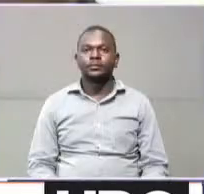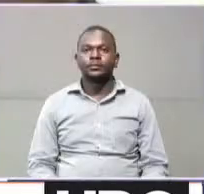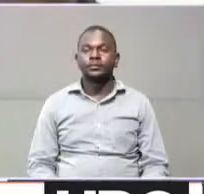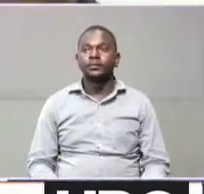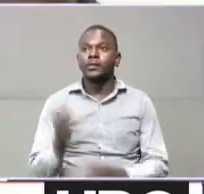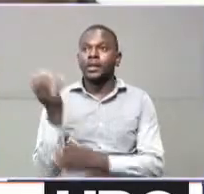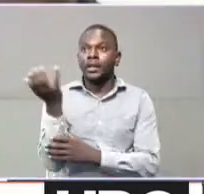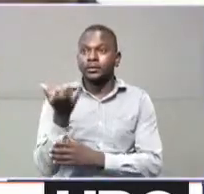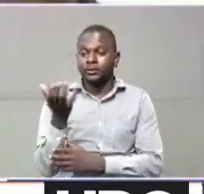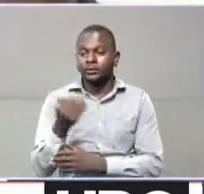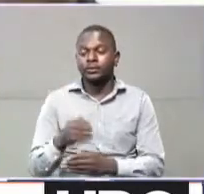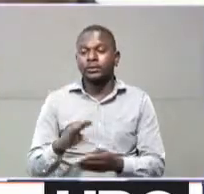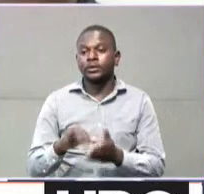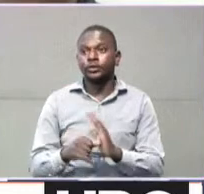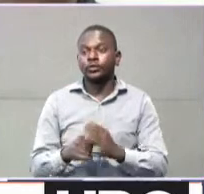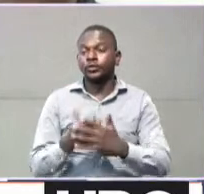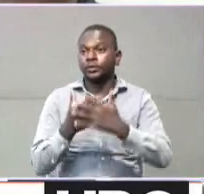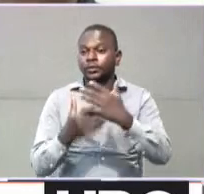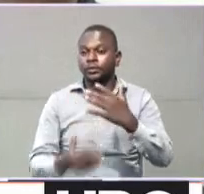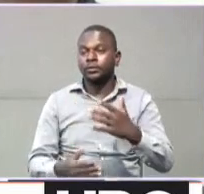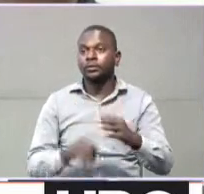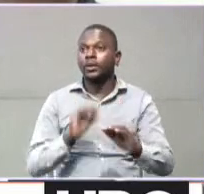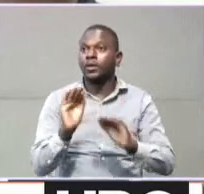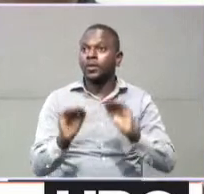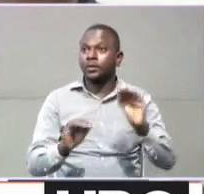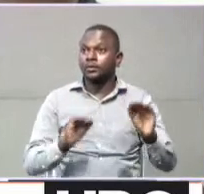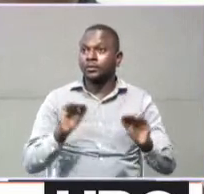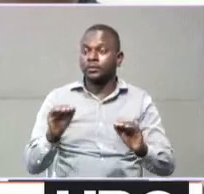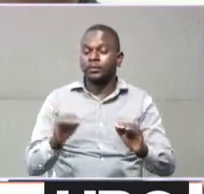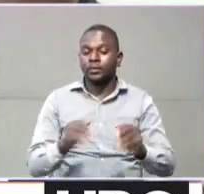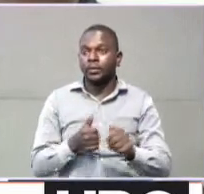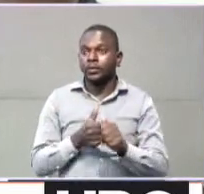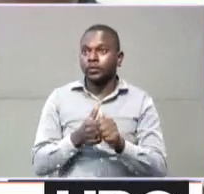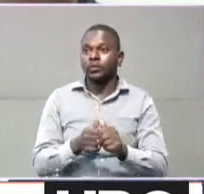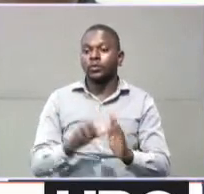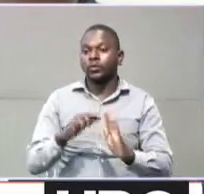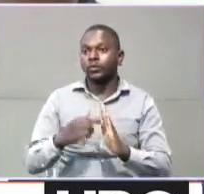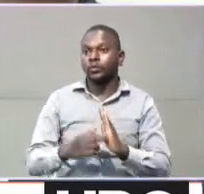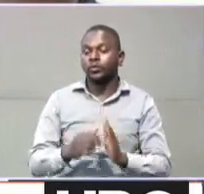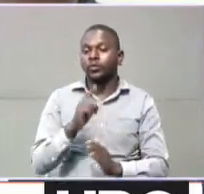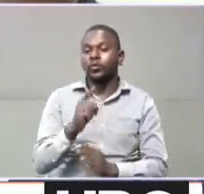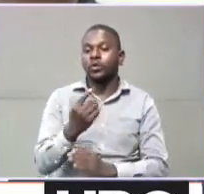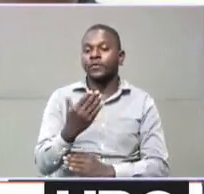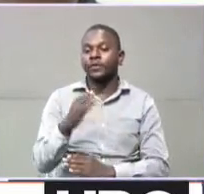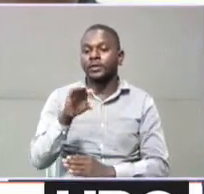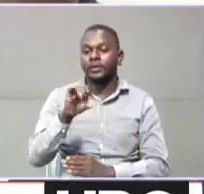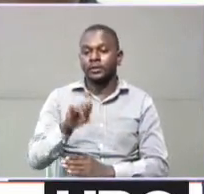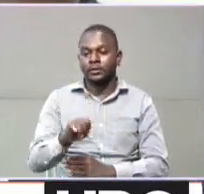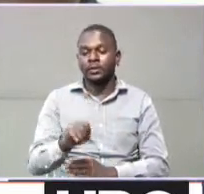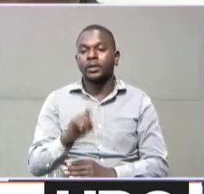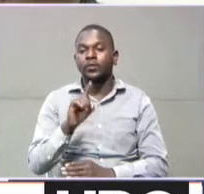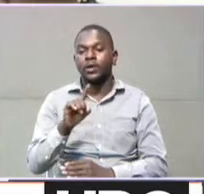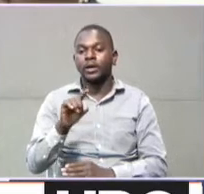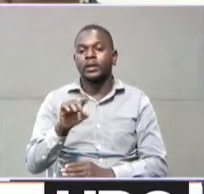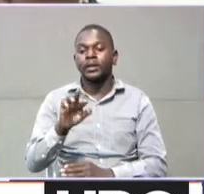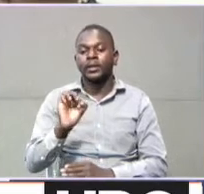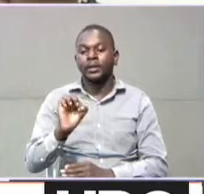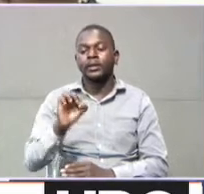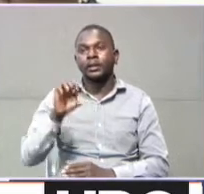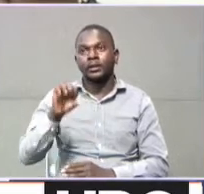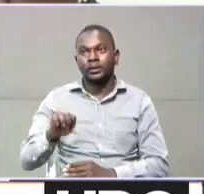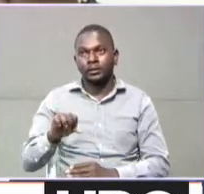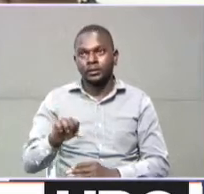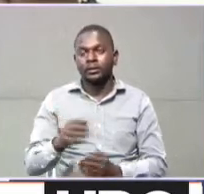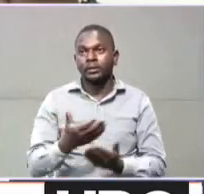detail made inquiries and in accordance to rule 159 and 189 and now